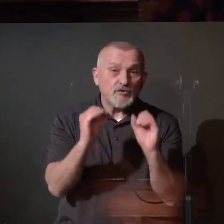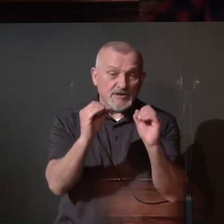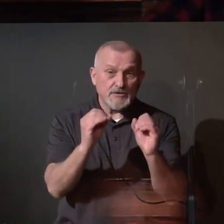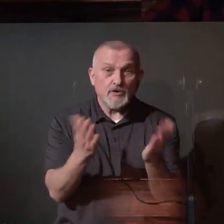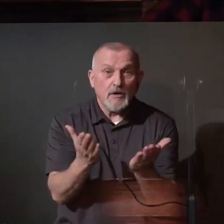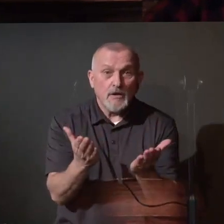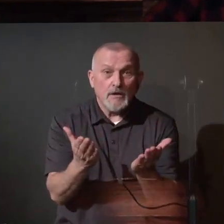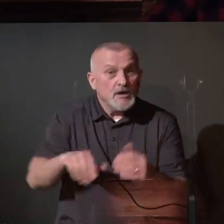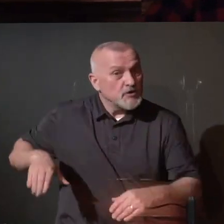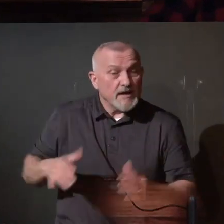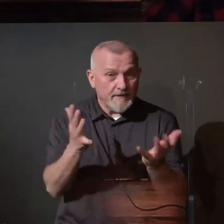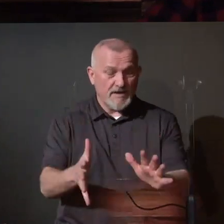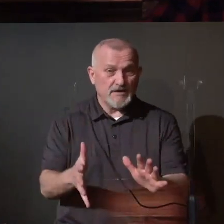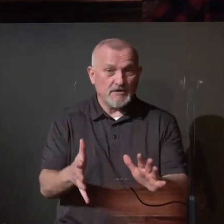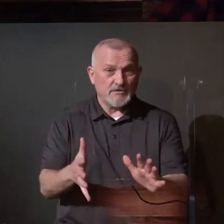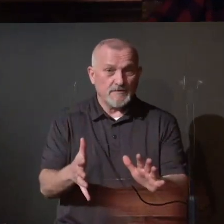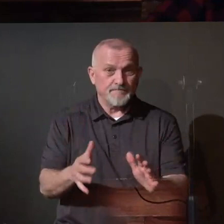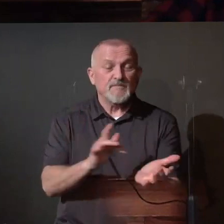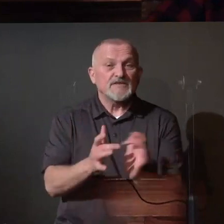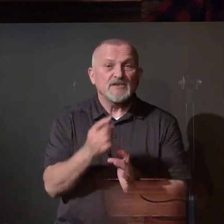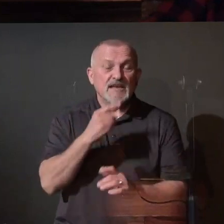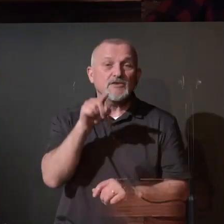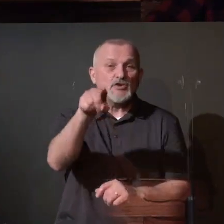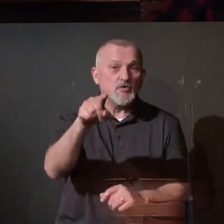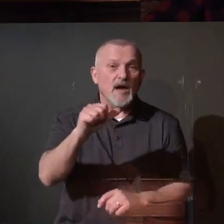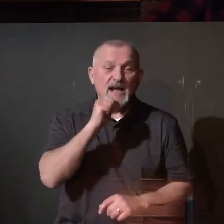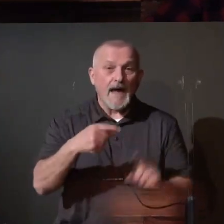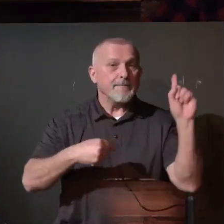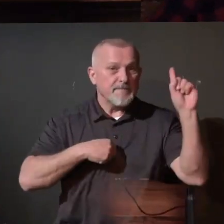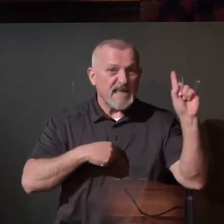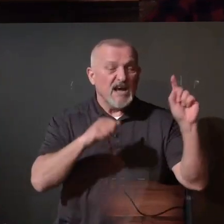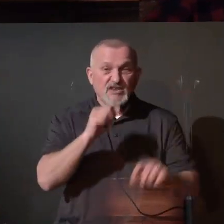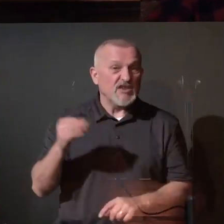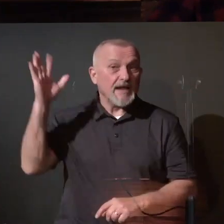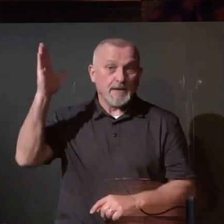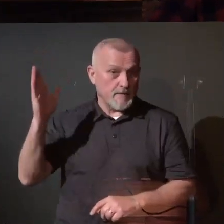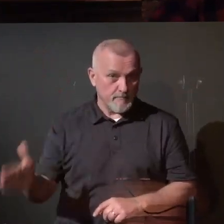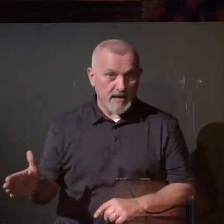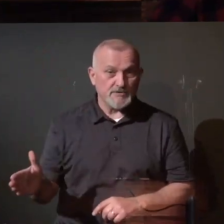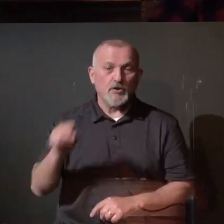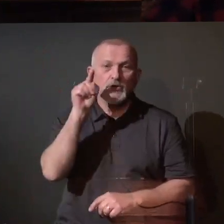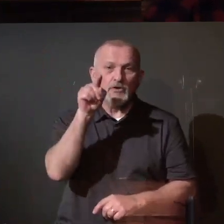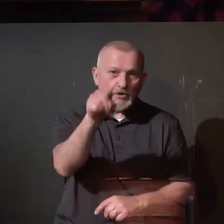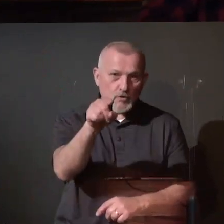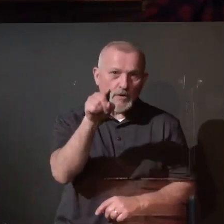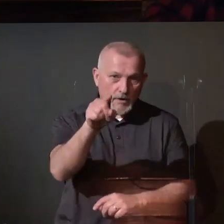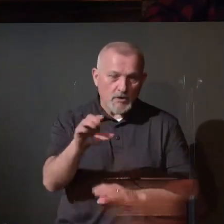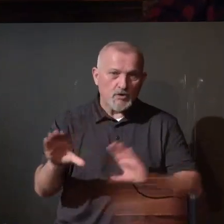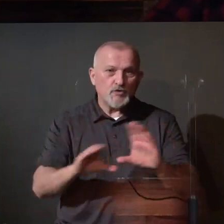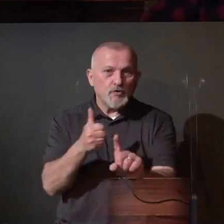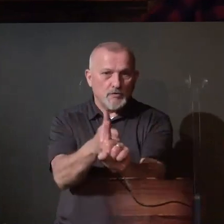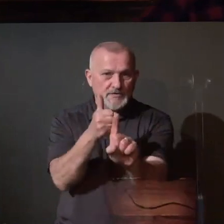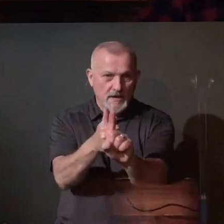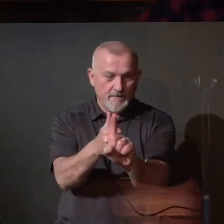done. He says, you, not me, not the preacher, not the pastor, you do